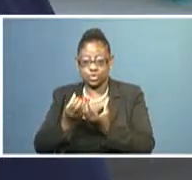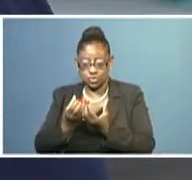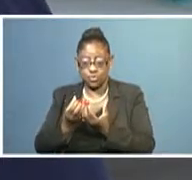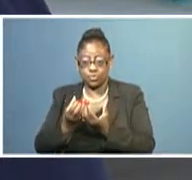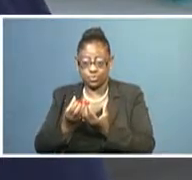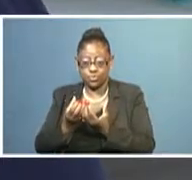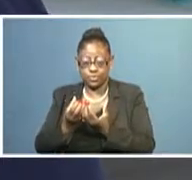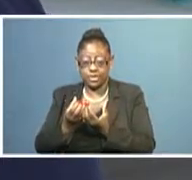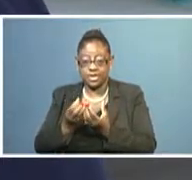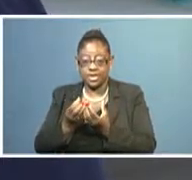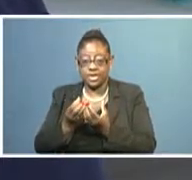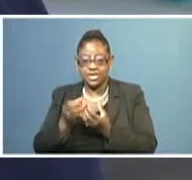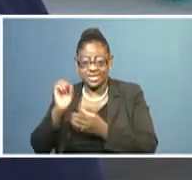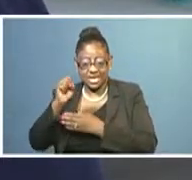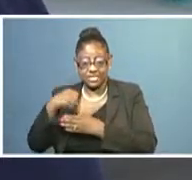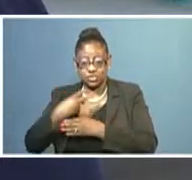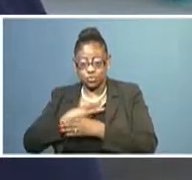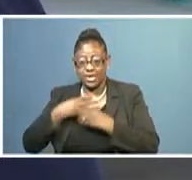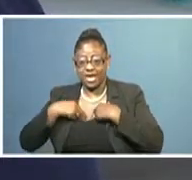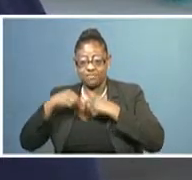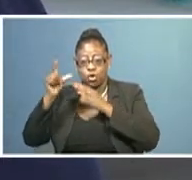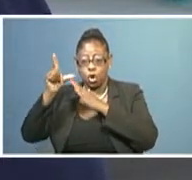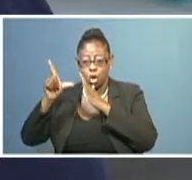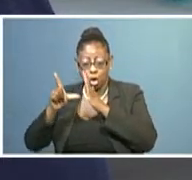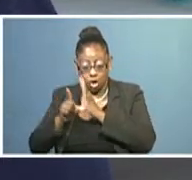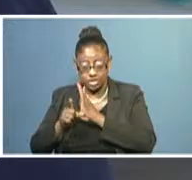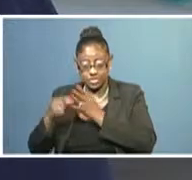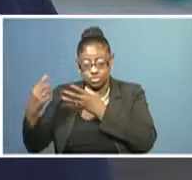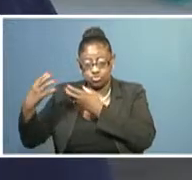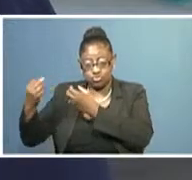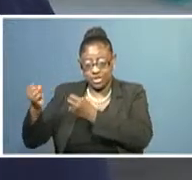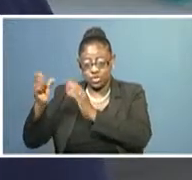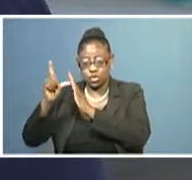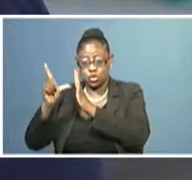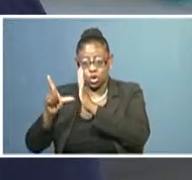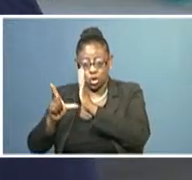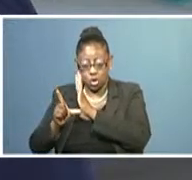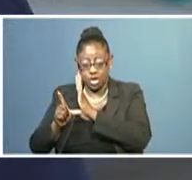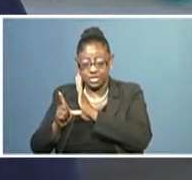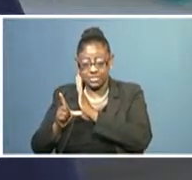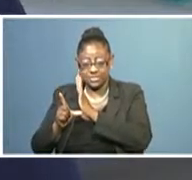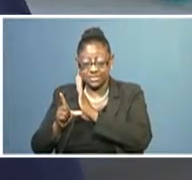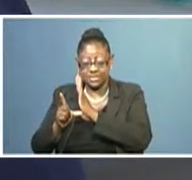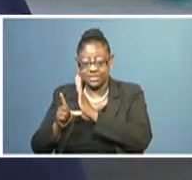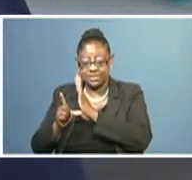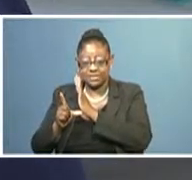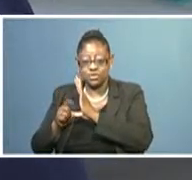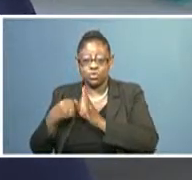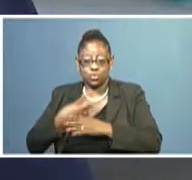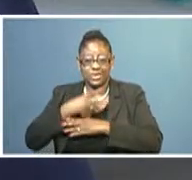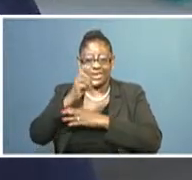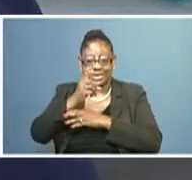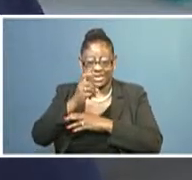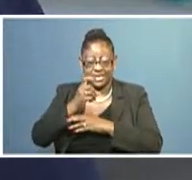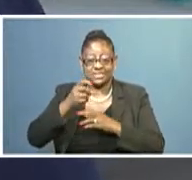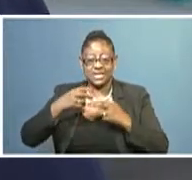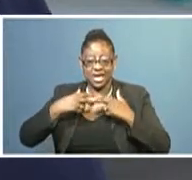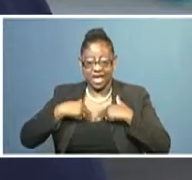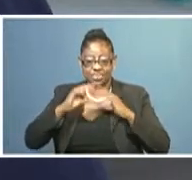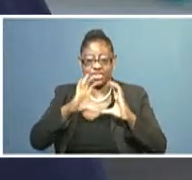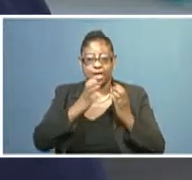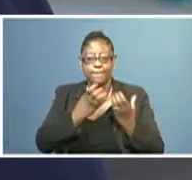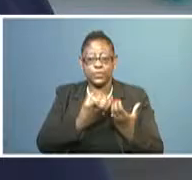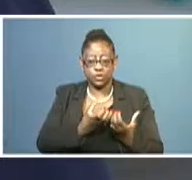Because whilst we may have laws in place and strengthen the laws that exist presently, we also need to have the